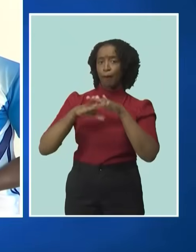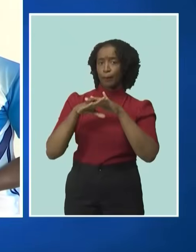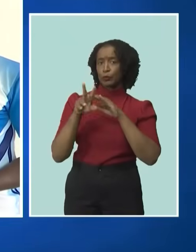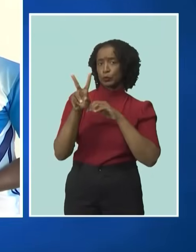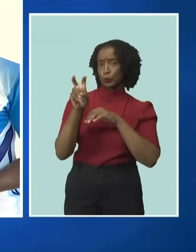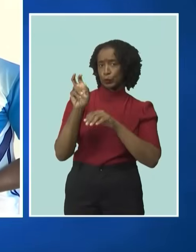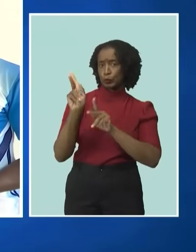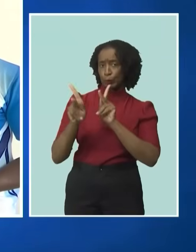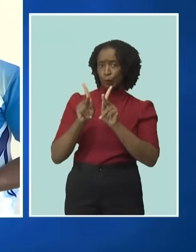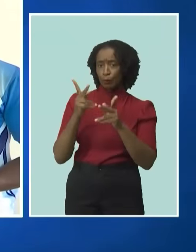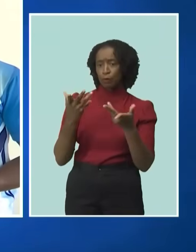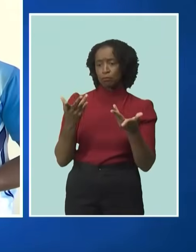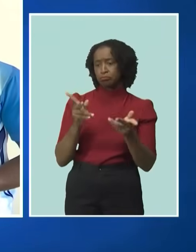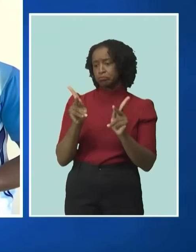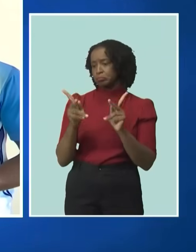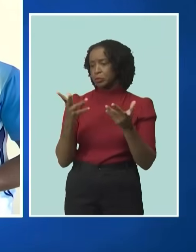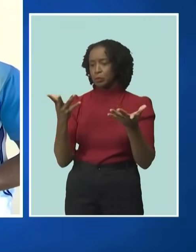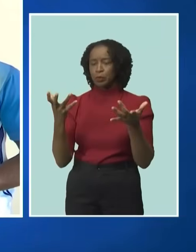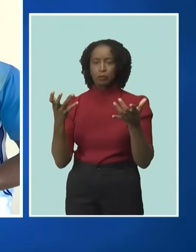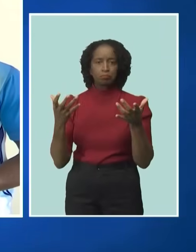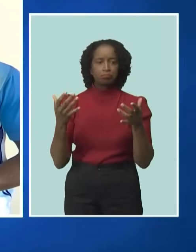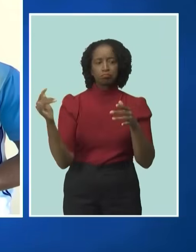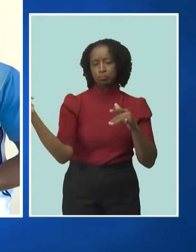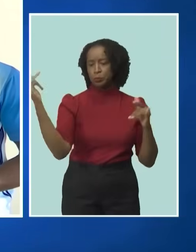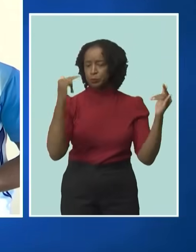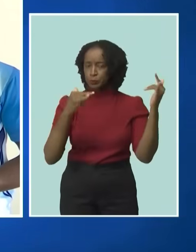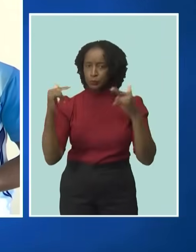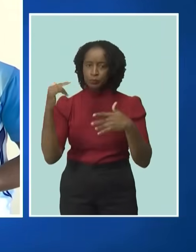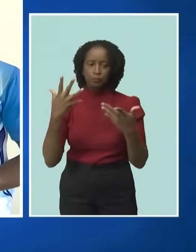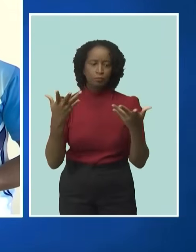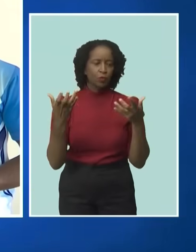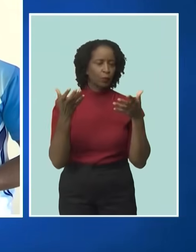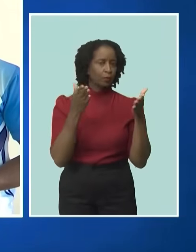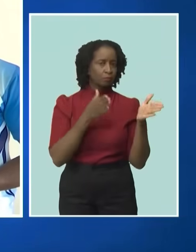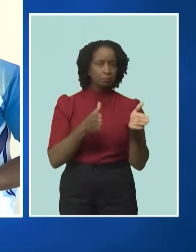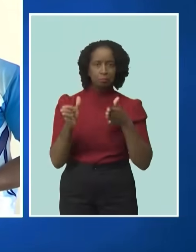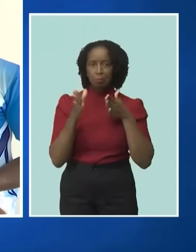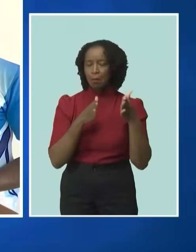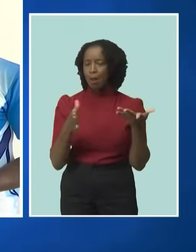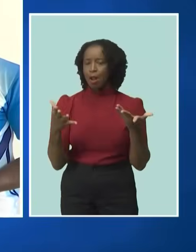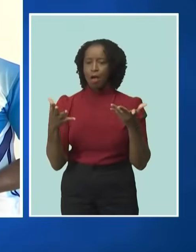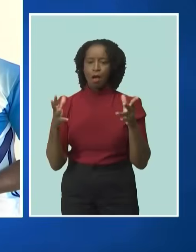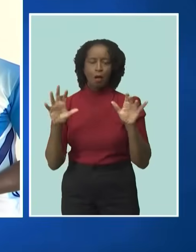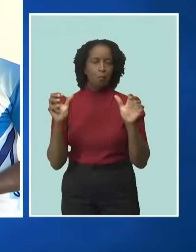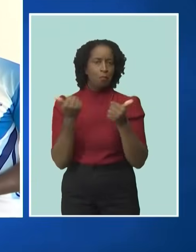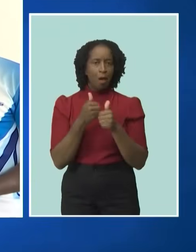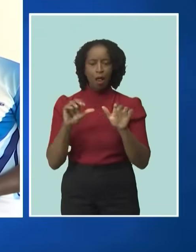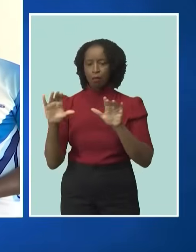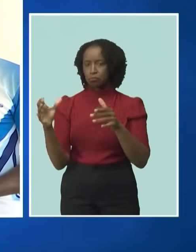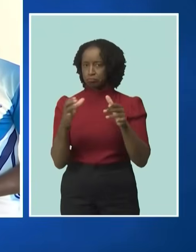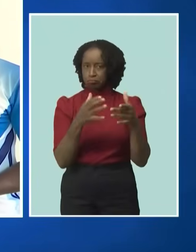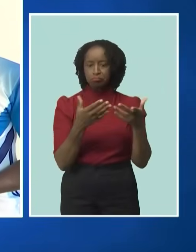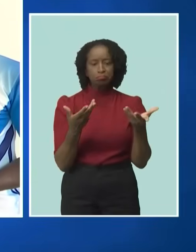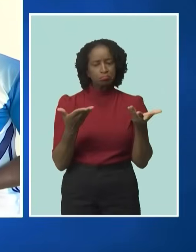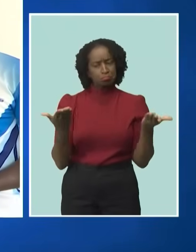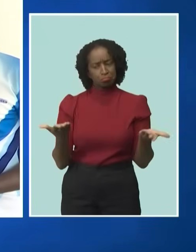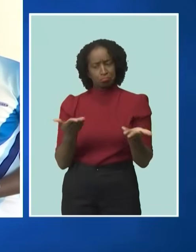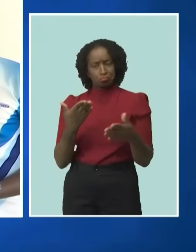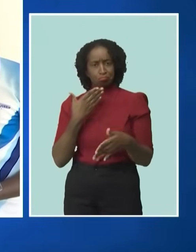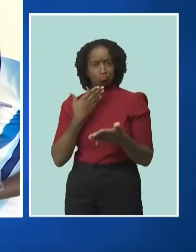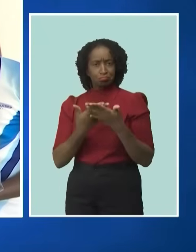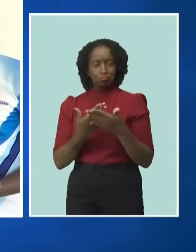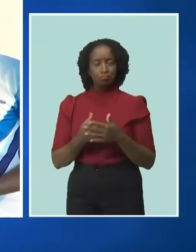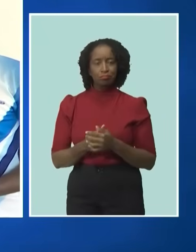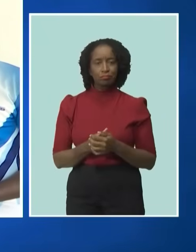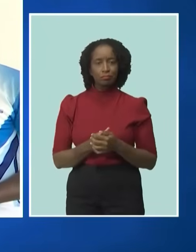do. You know, if they have guests coming in from overseas, or if they want to plan any kind of social gatherings. I mean,